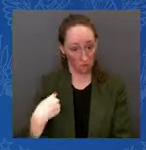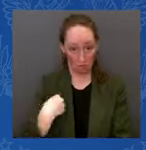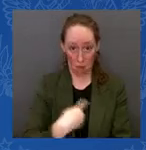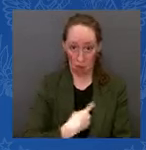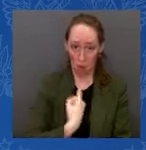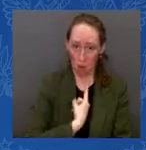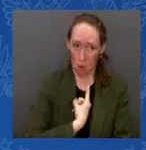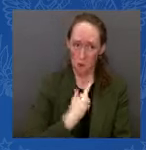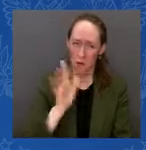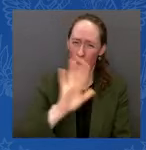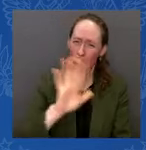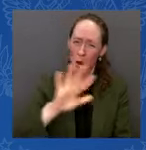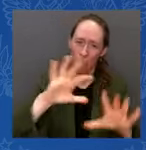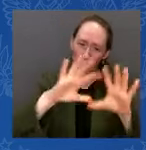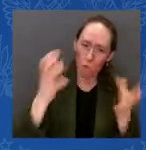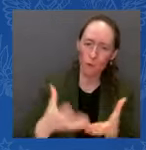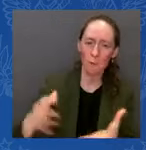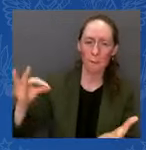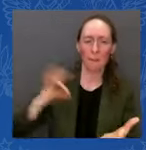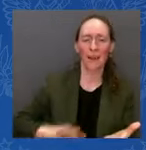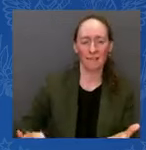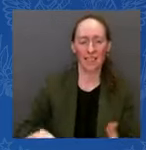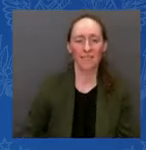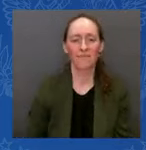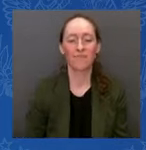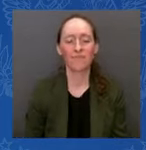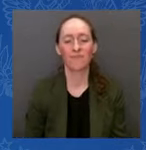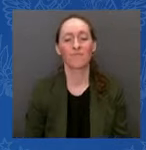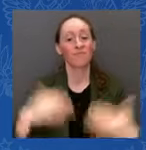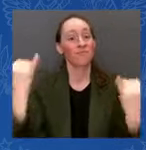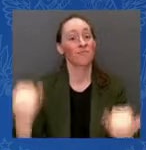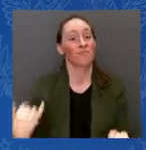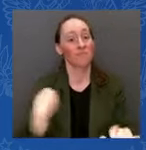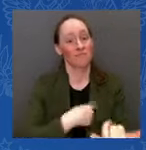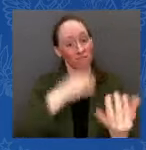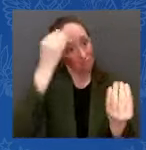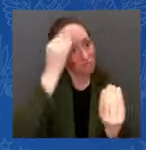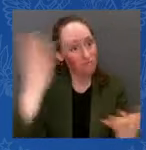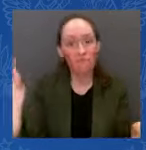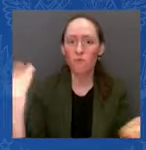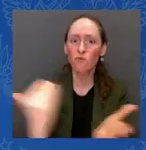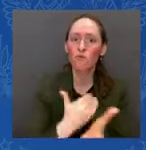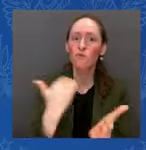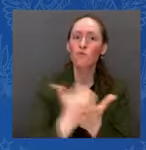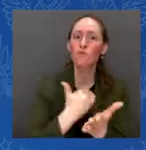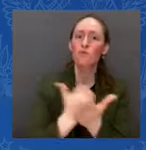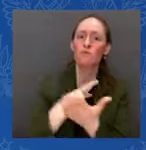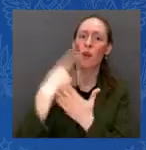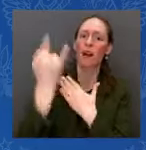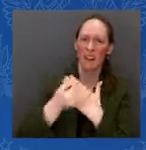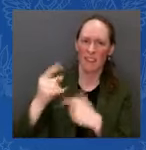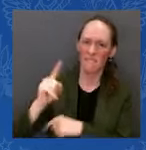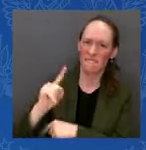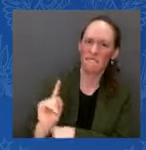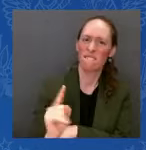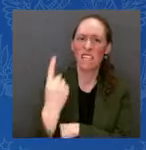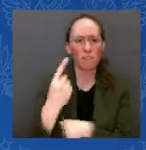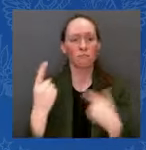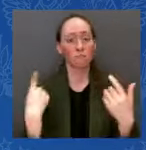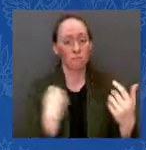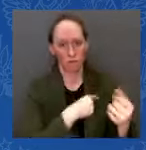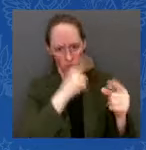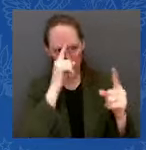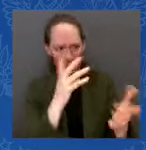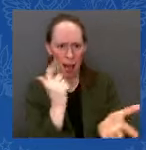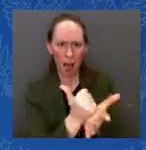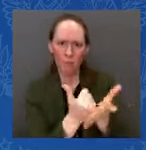and developing Australia's conventionally armed nuclear-powered submarine capacity. And I want to be clear. I want to be clear to